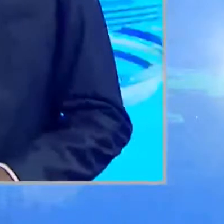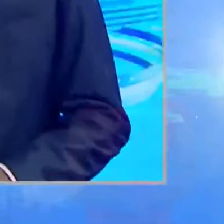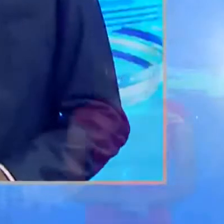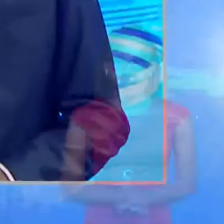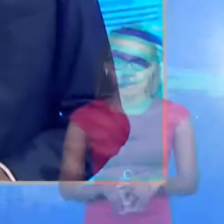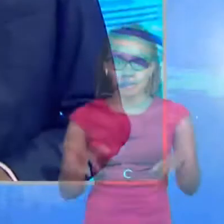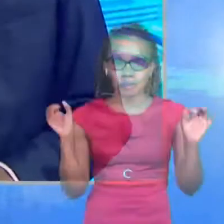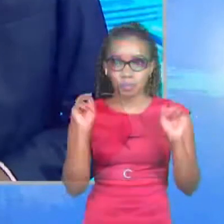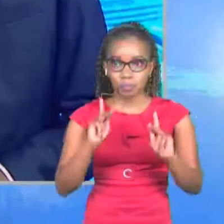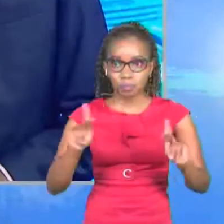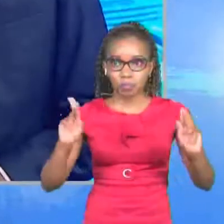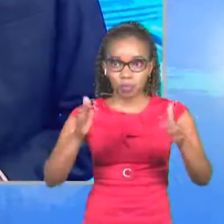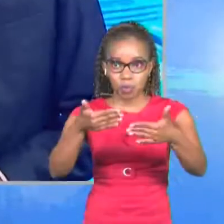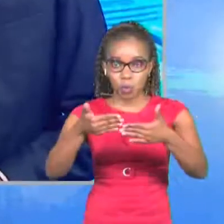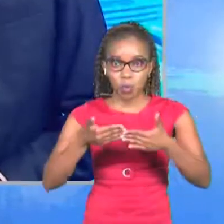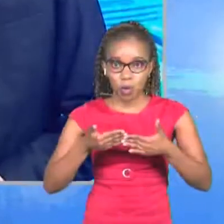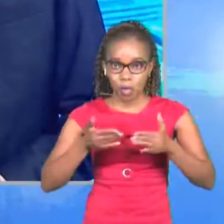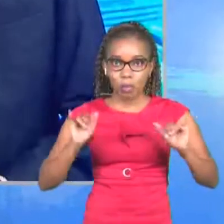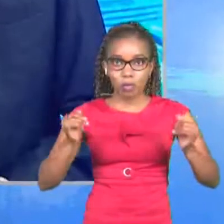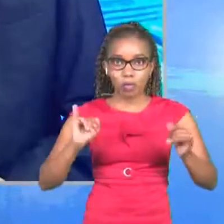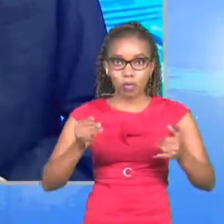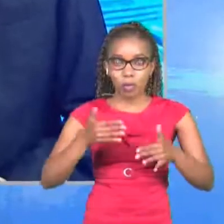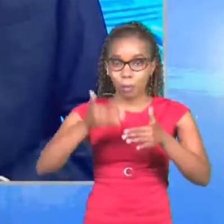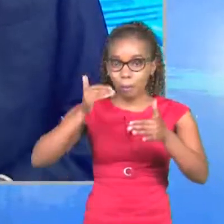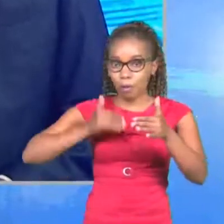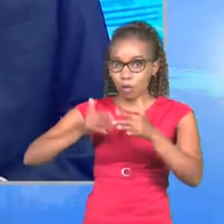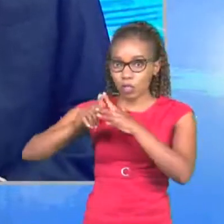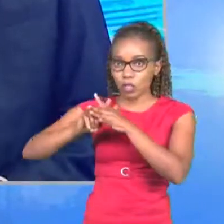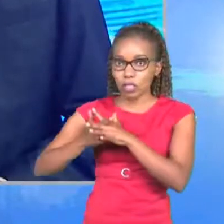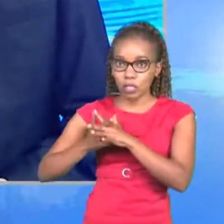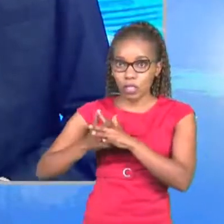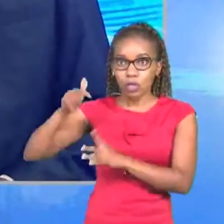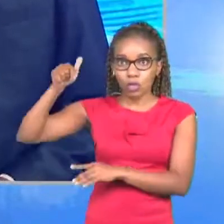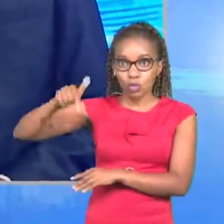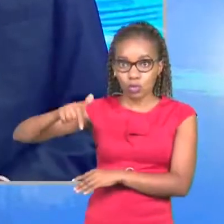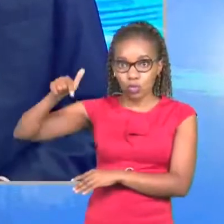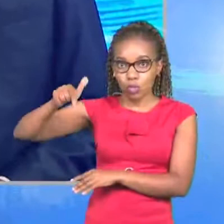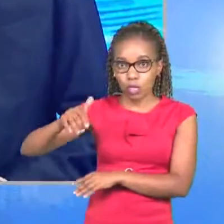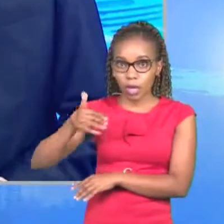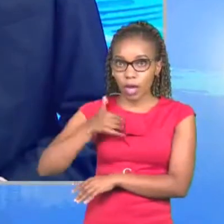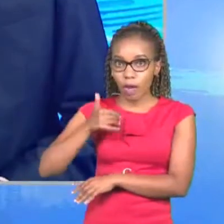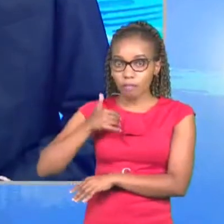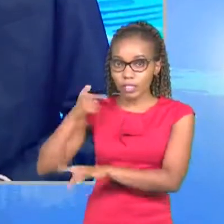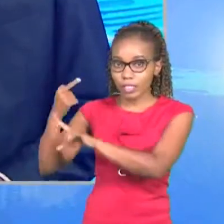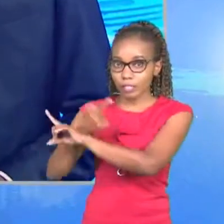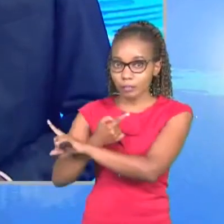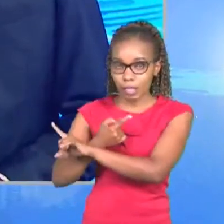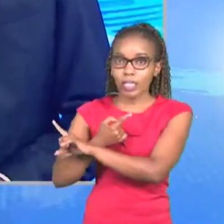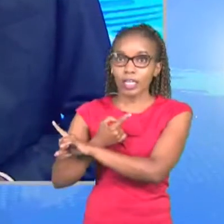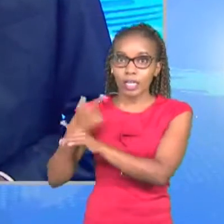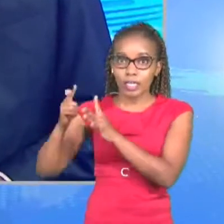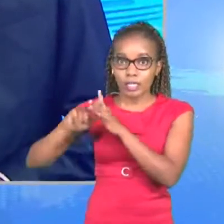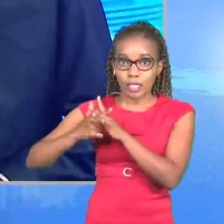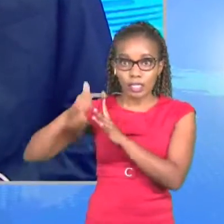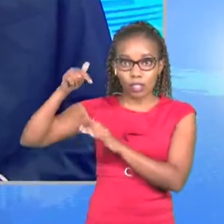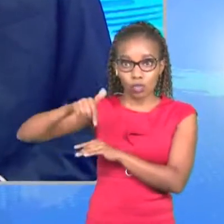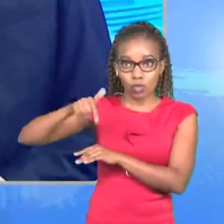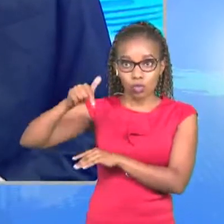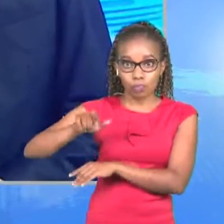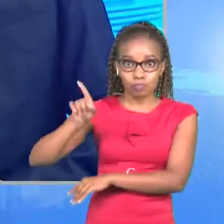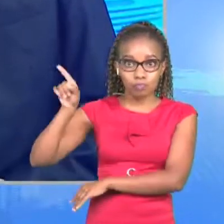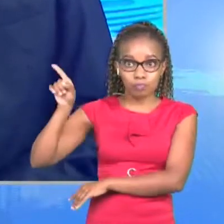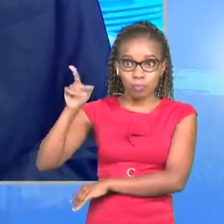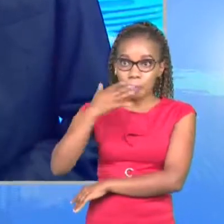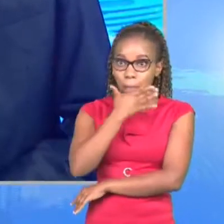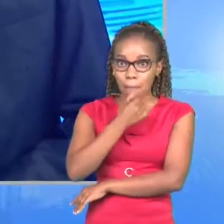All right, welcome to the broadcast. And before we start tonight, we are going to do it different. Starting tonight, Clifford Dombe, as you